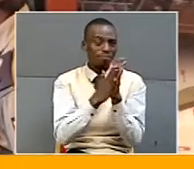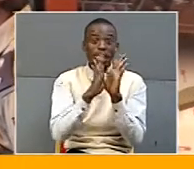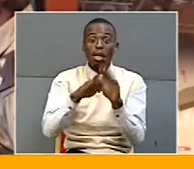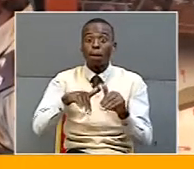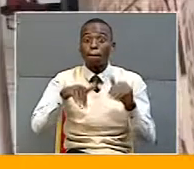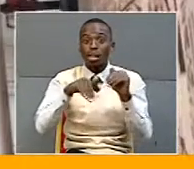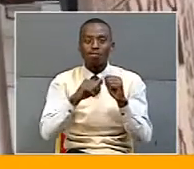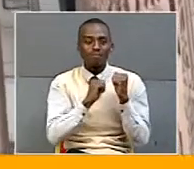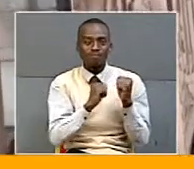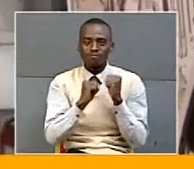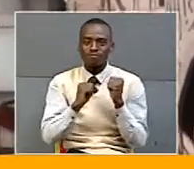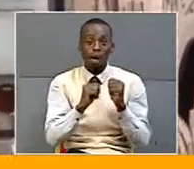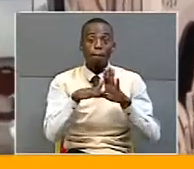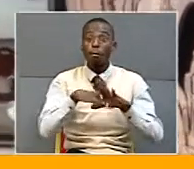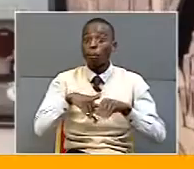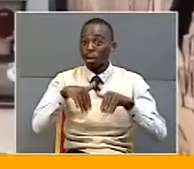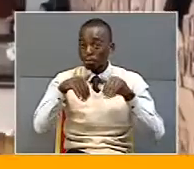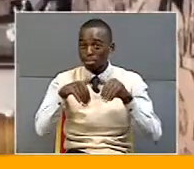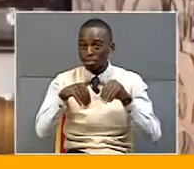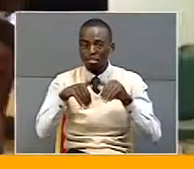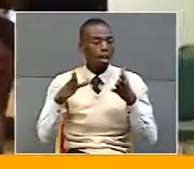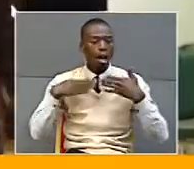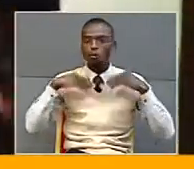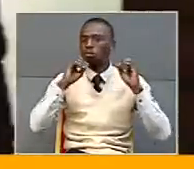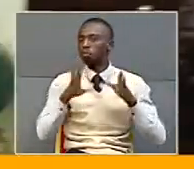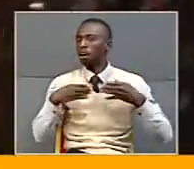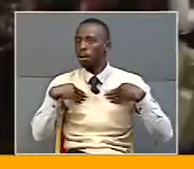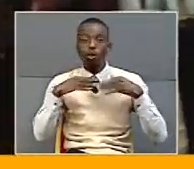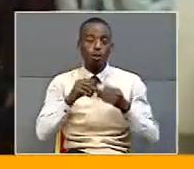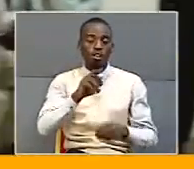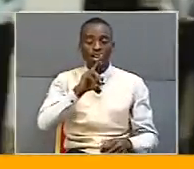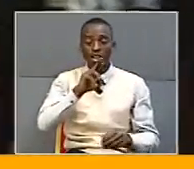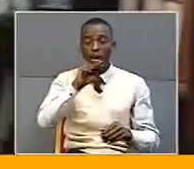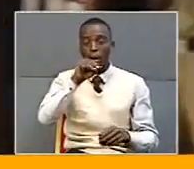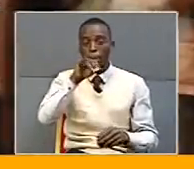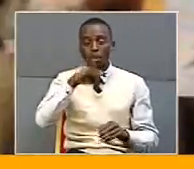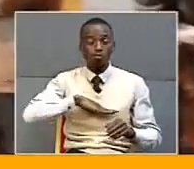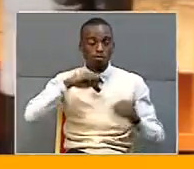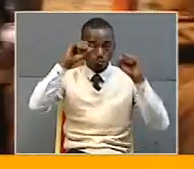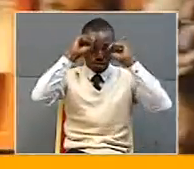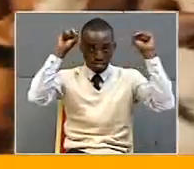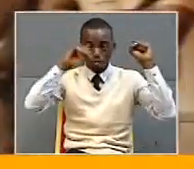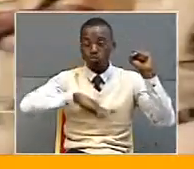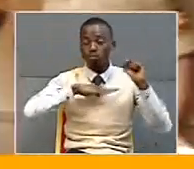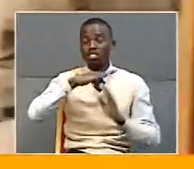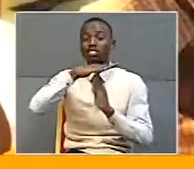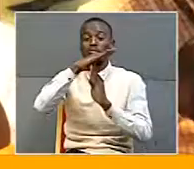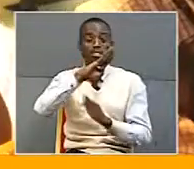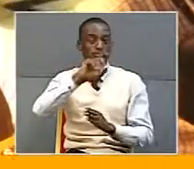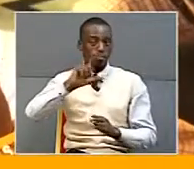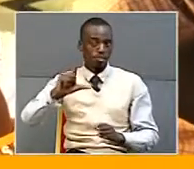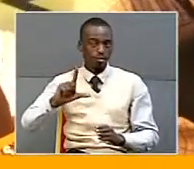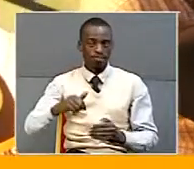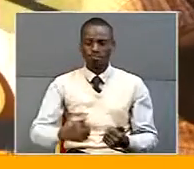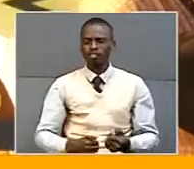was the main mood, with the MPs disagreeing on the Raphael Magezi presidential age limit constitutional amendment bill. Not